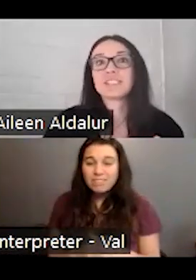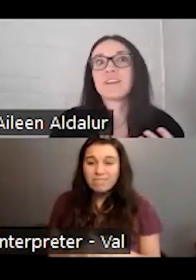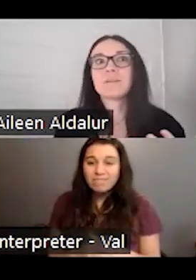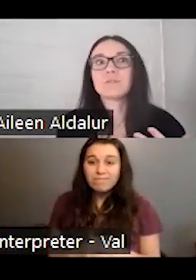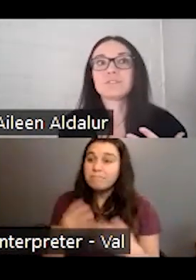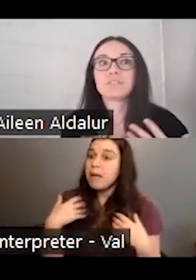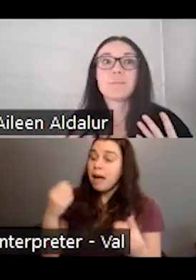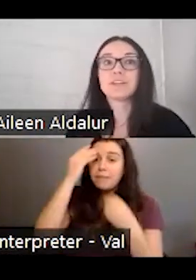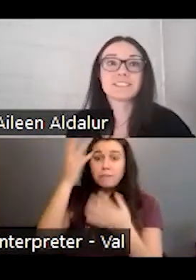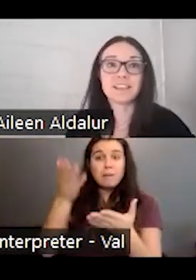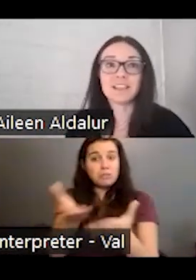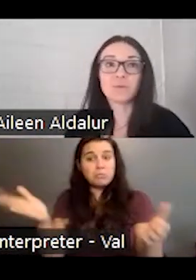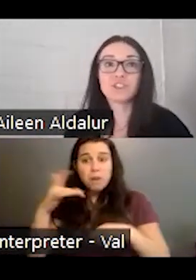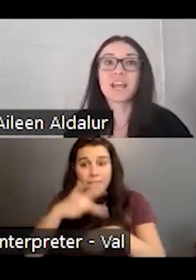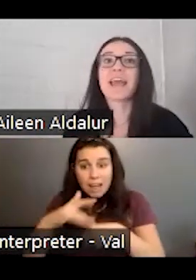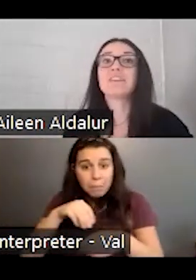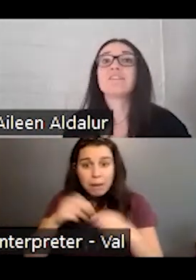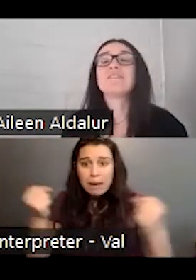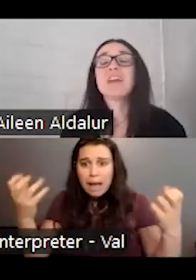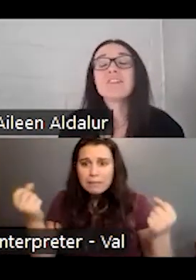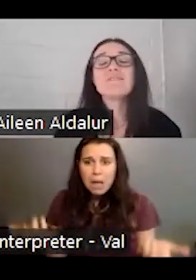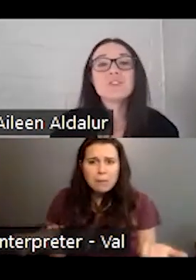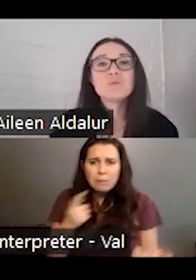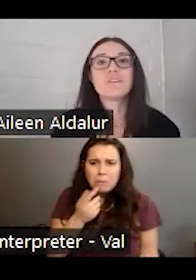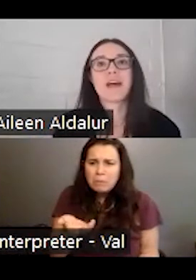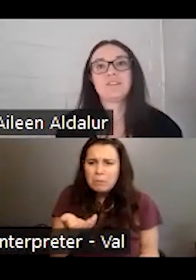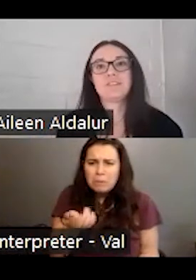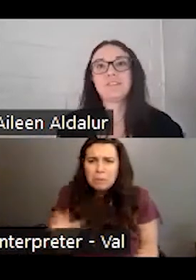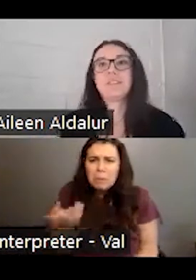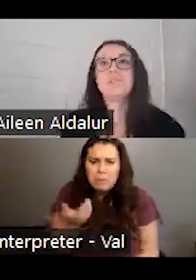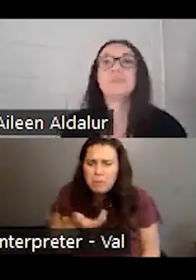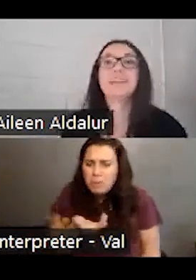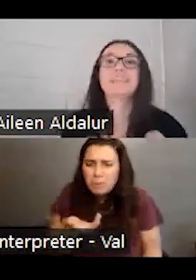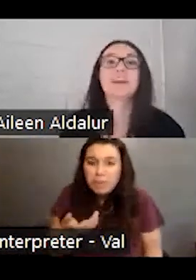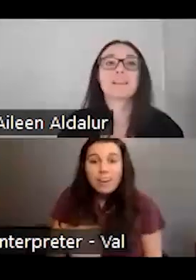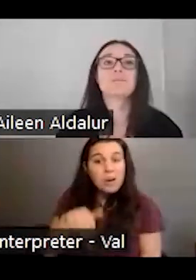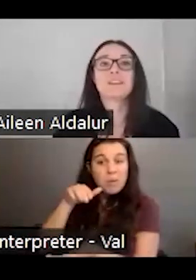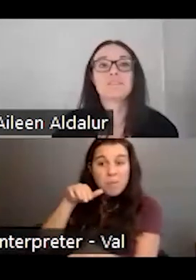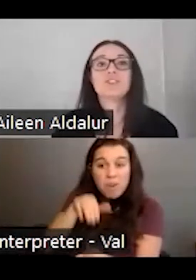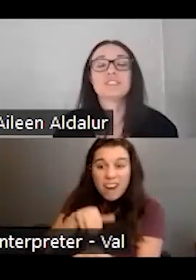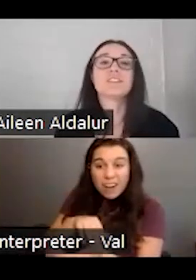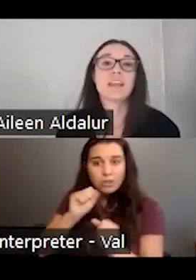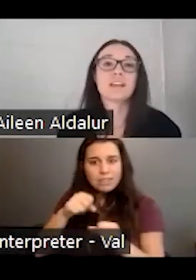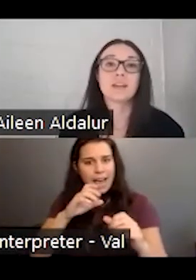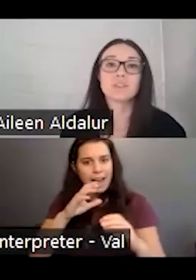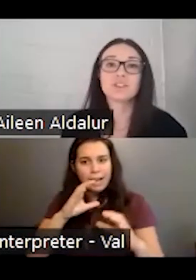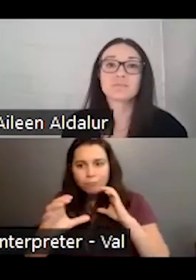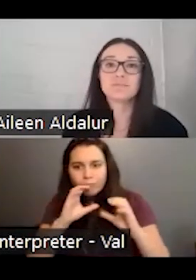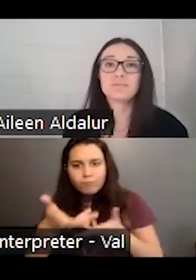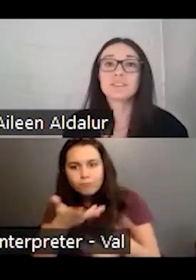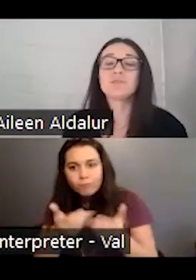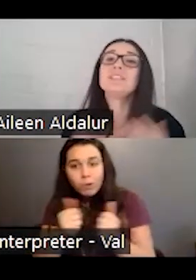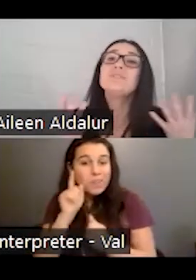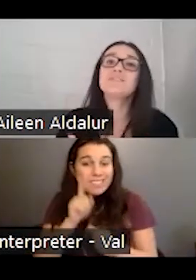information sources available in American Sign Language, and there are very few providers who can communicate directly with deaf patients in their native